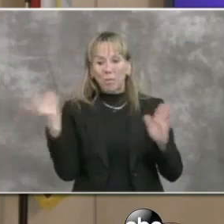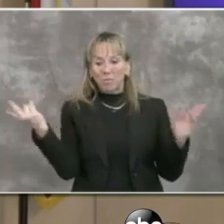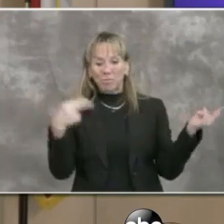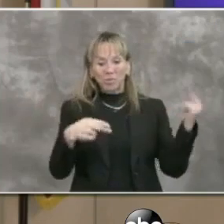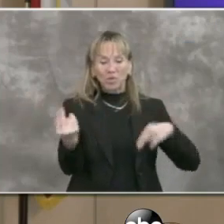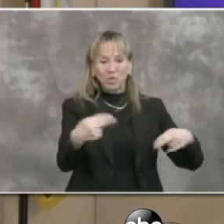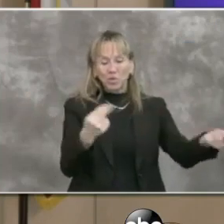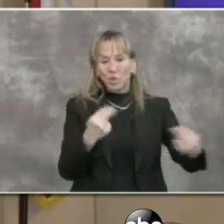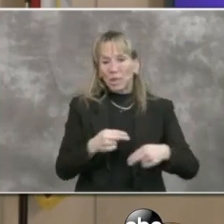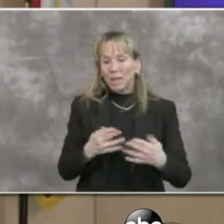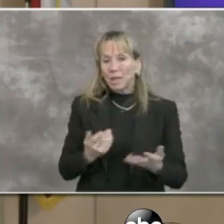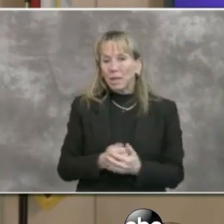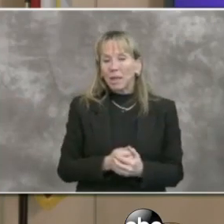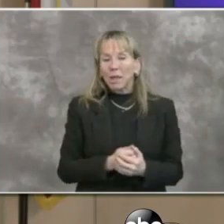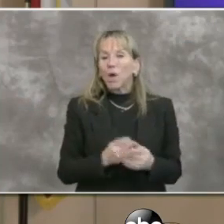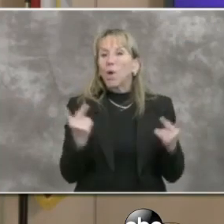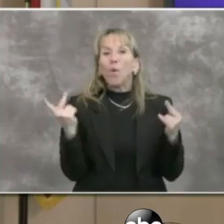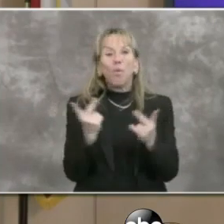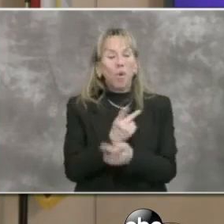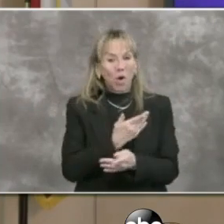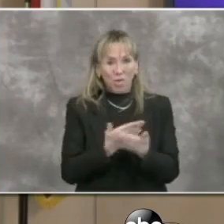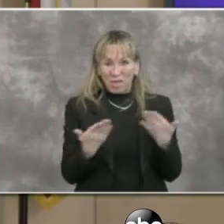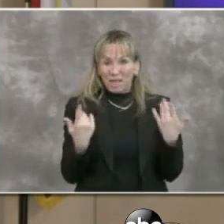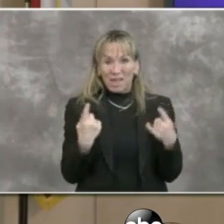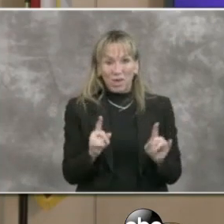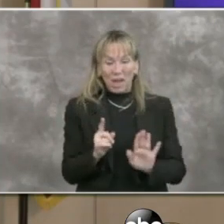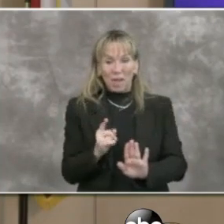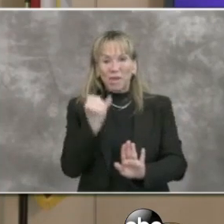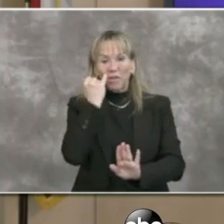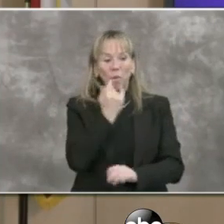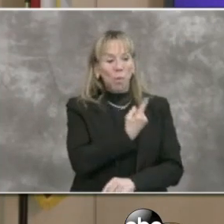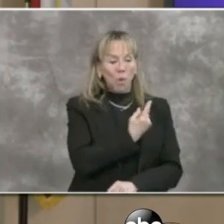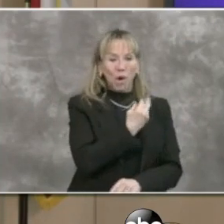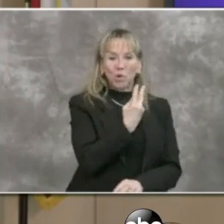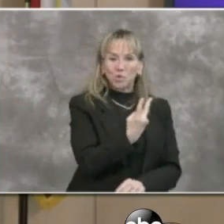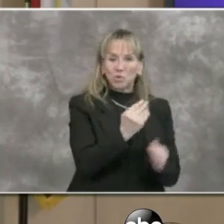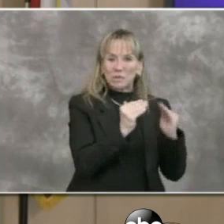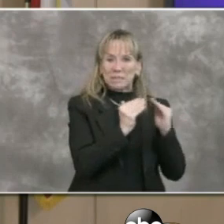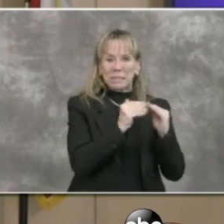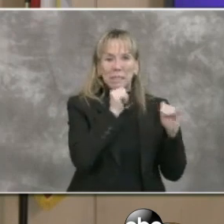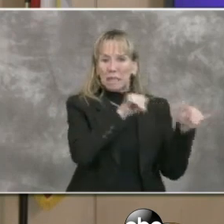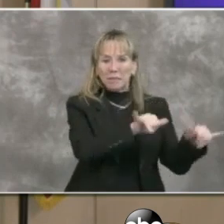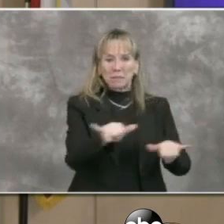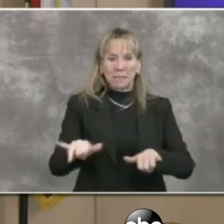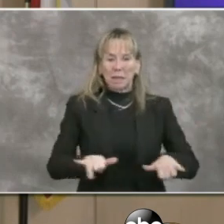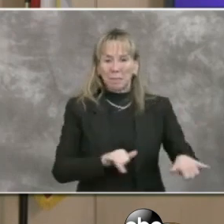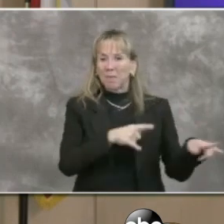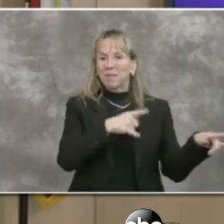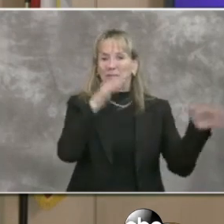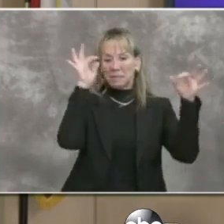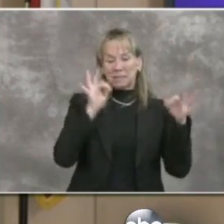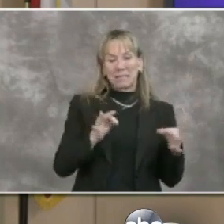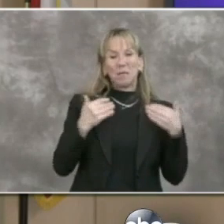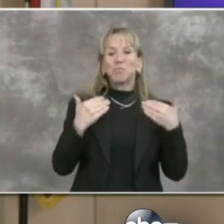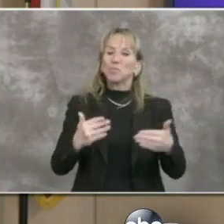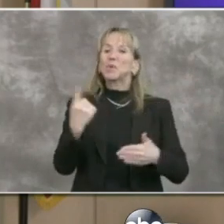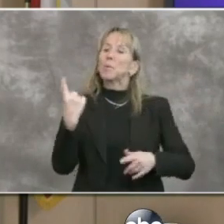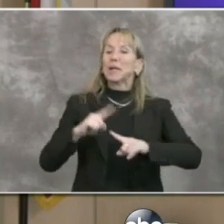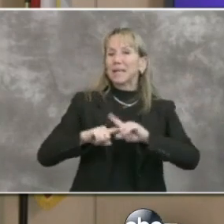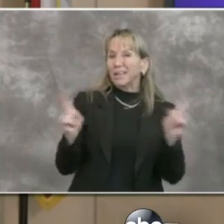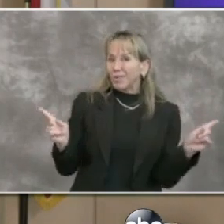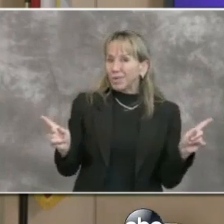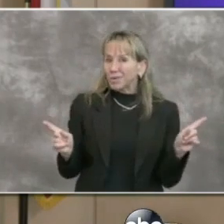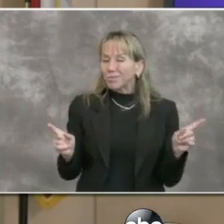is having one or two cities deciding that they're going to take a different approach. Obviously, I think the end result of that